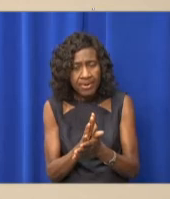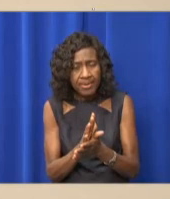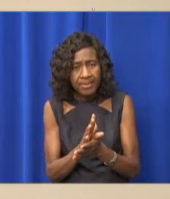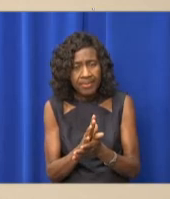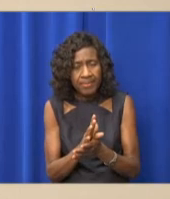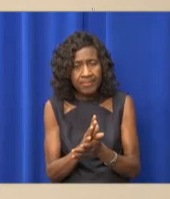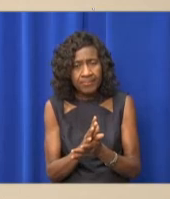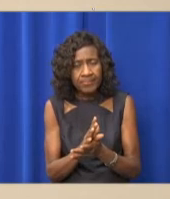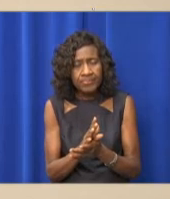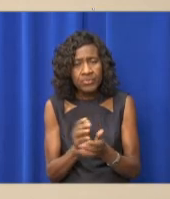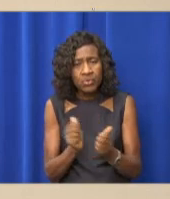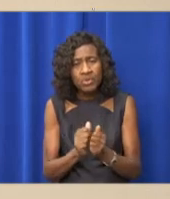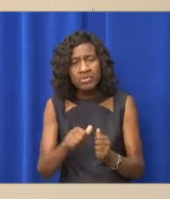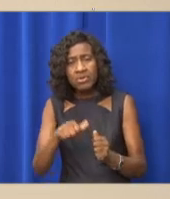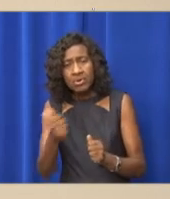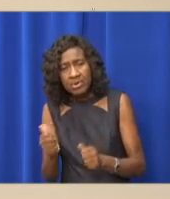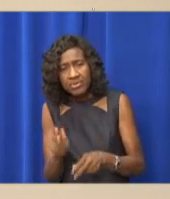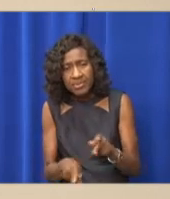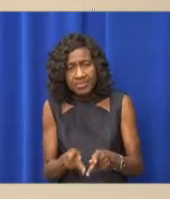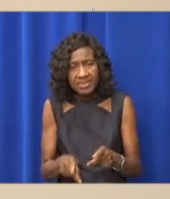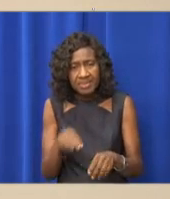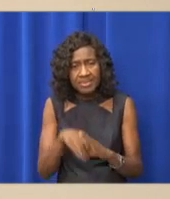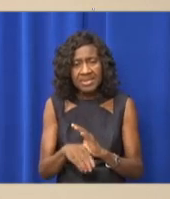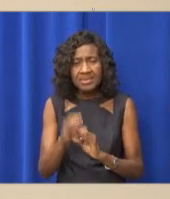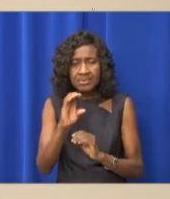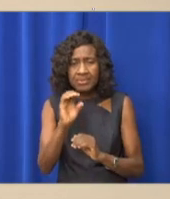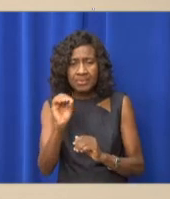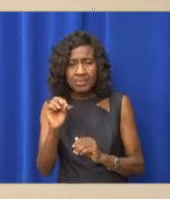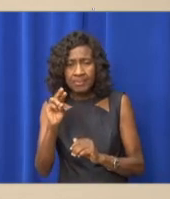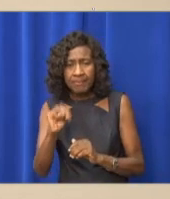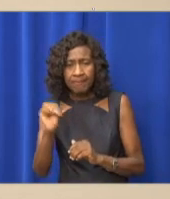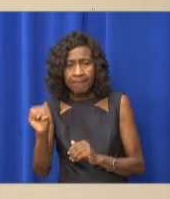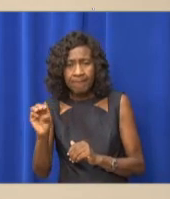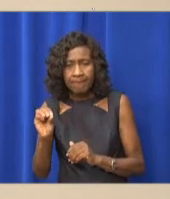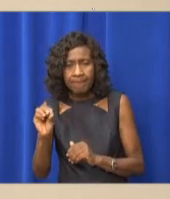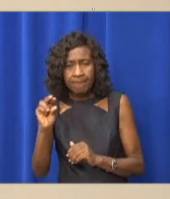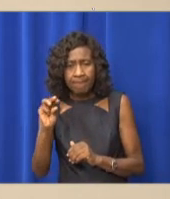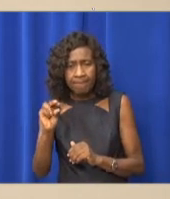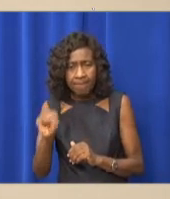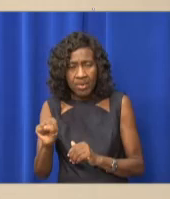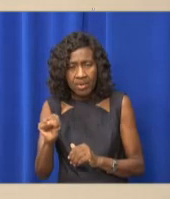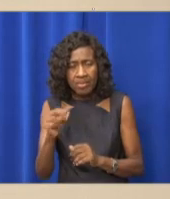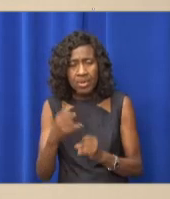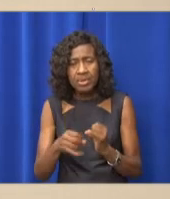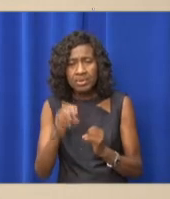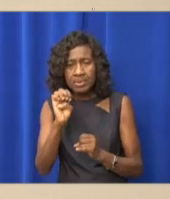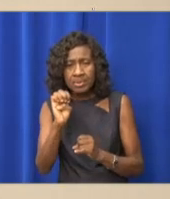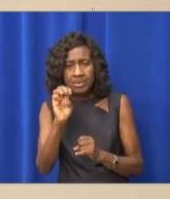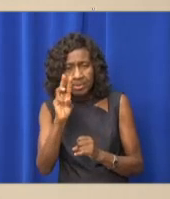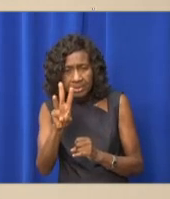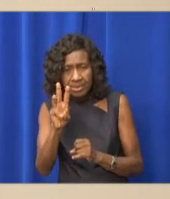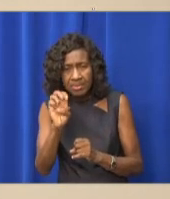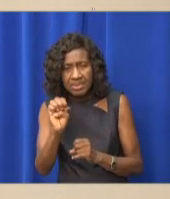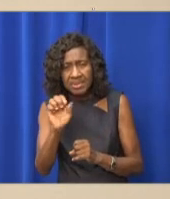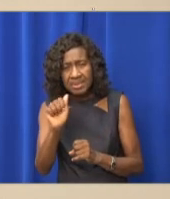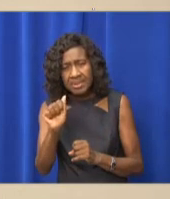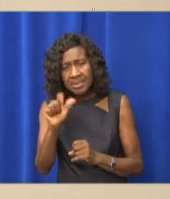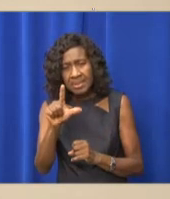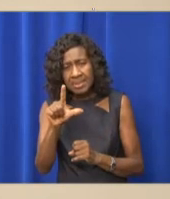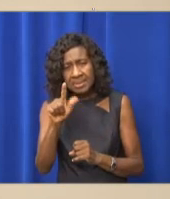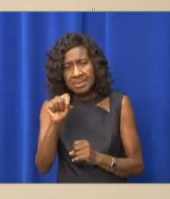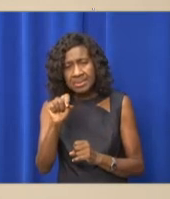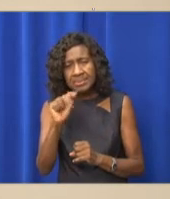And I think I have at least a basic understanding of what it says, what it